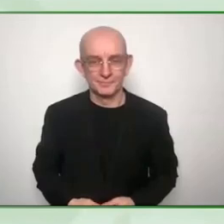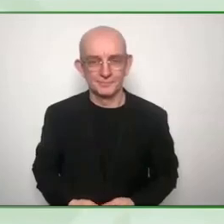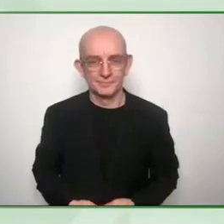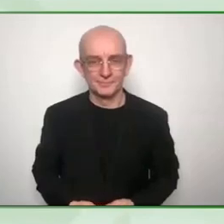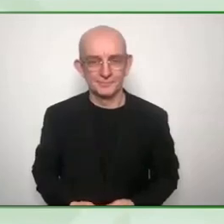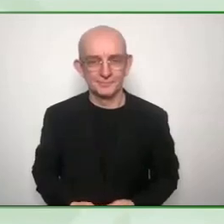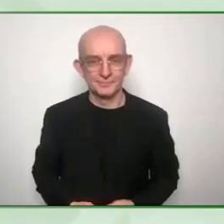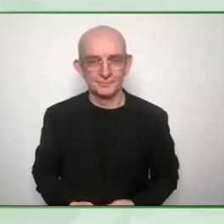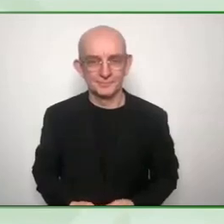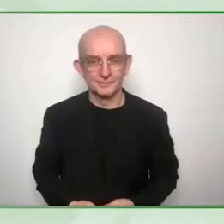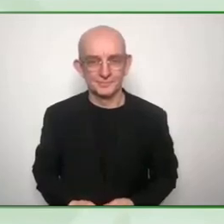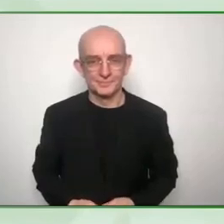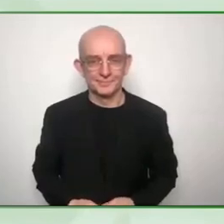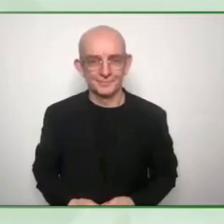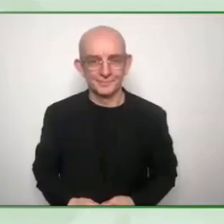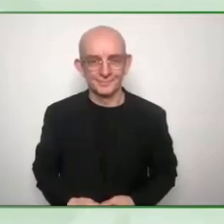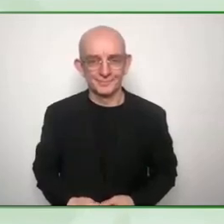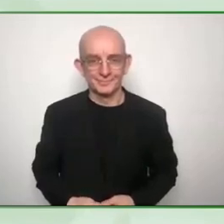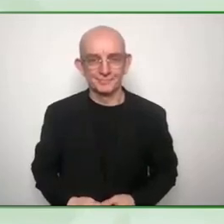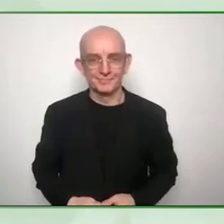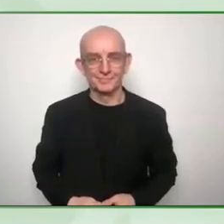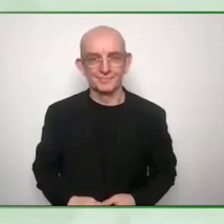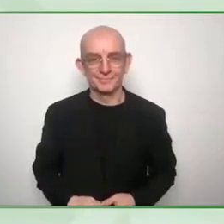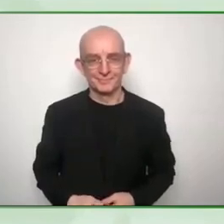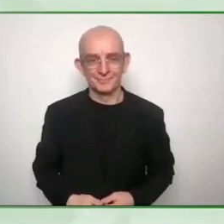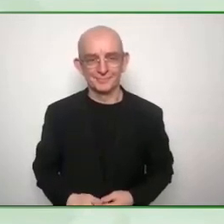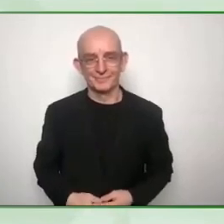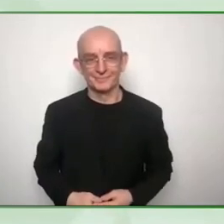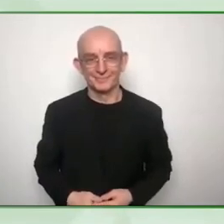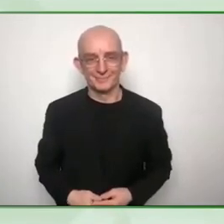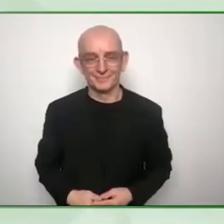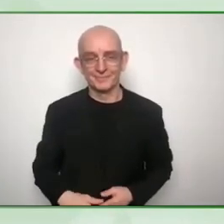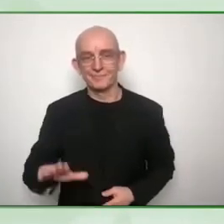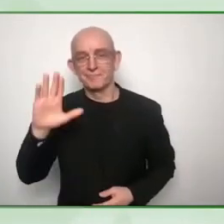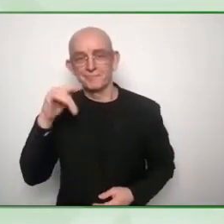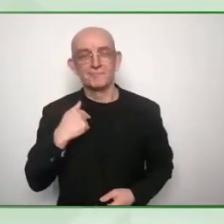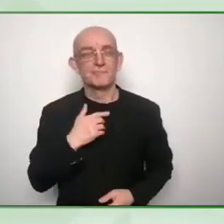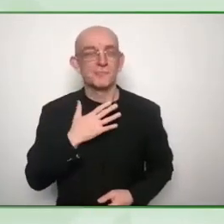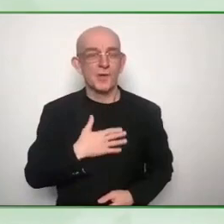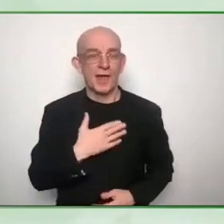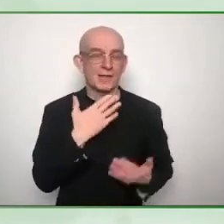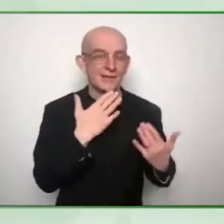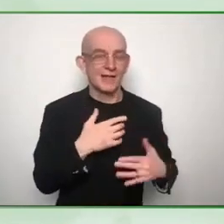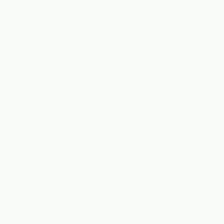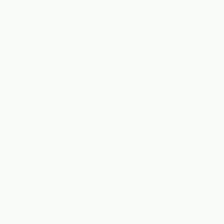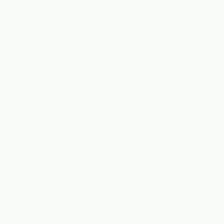Great. Thank you. Thank you so much. Thank you. Bye, everybody. Bye. Okay. Bye-bye.